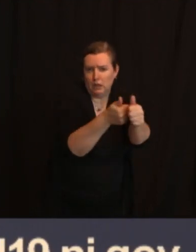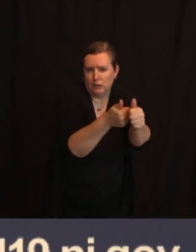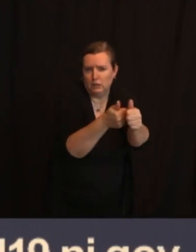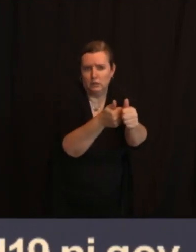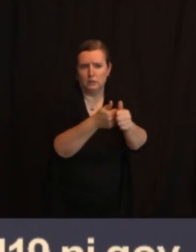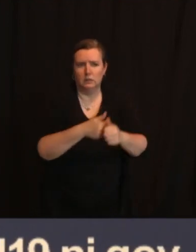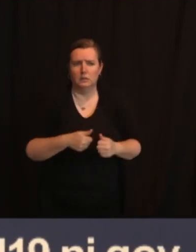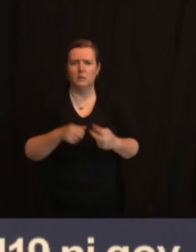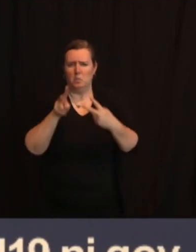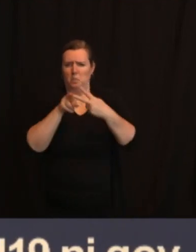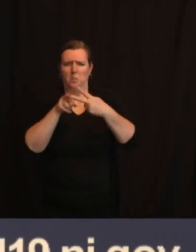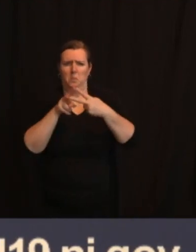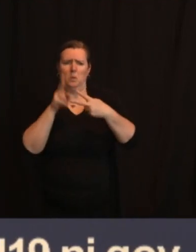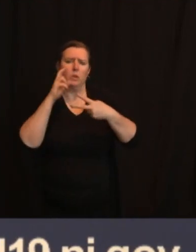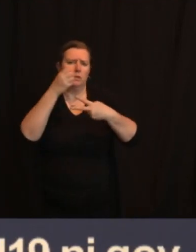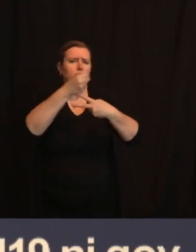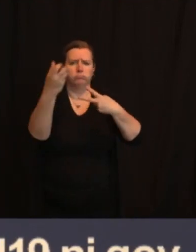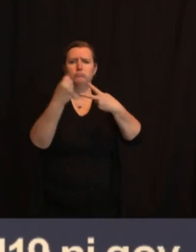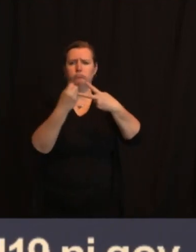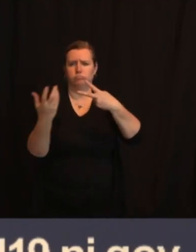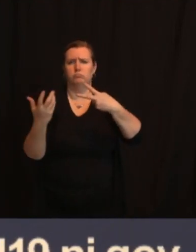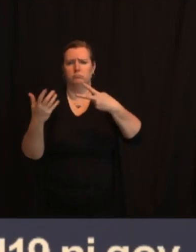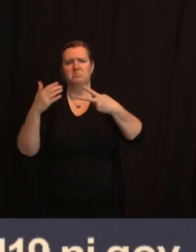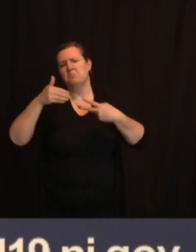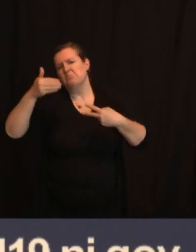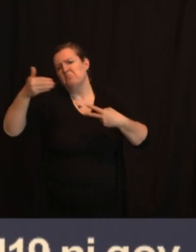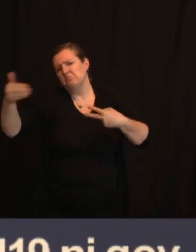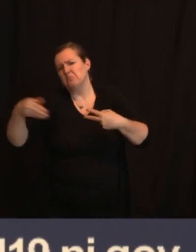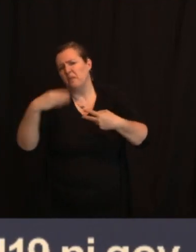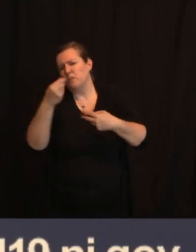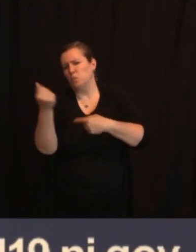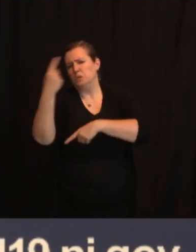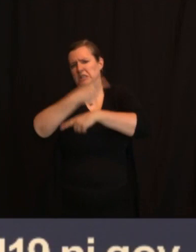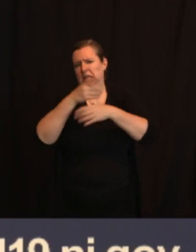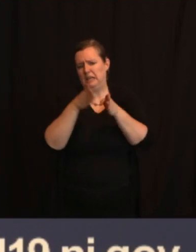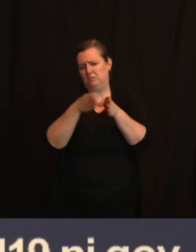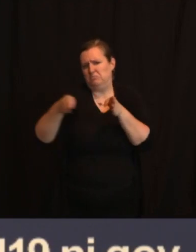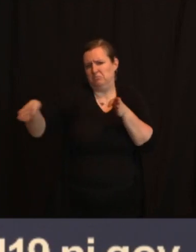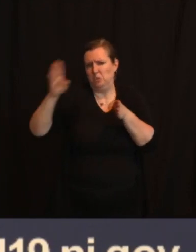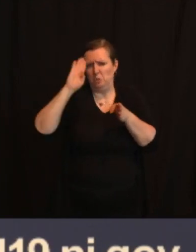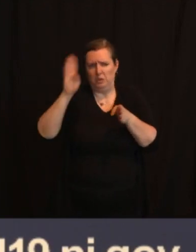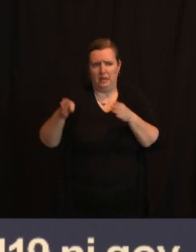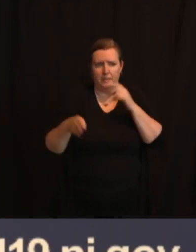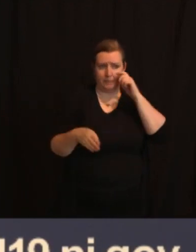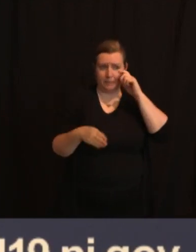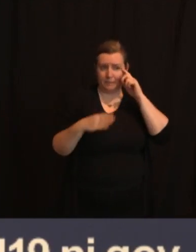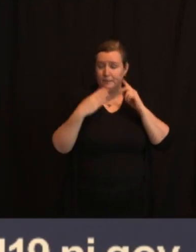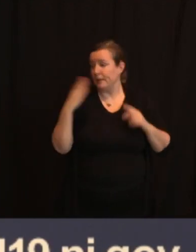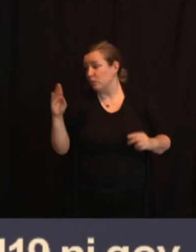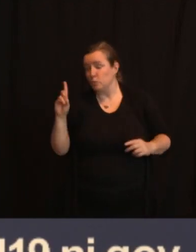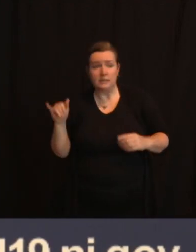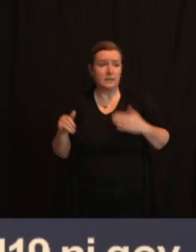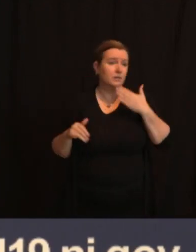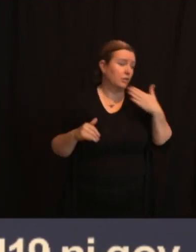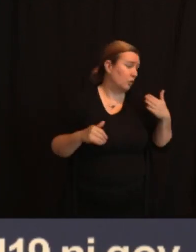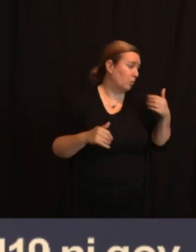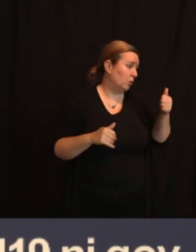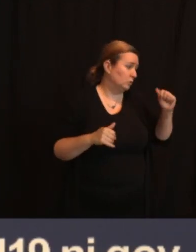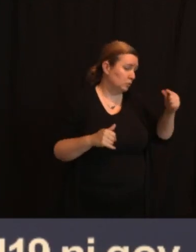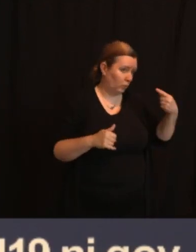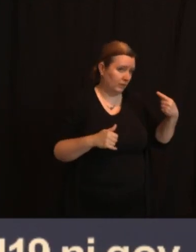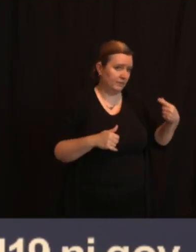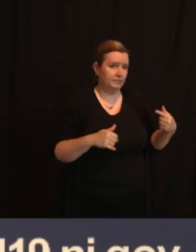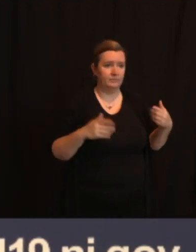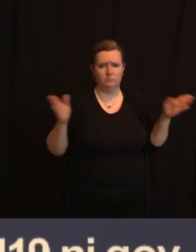We're going to go, thank you, Judy, for that. And again, thank you for the deep color on the long-term care front. And Gerbir, thank you for